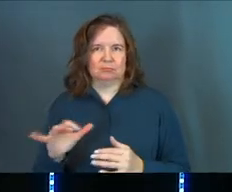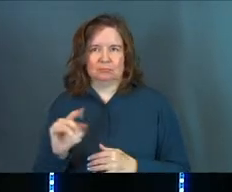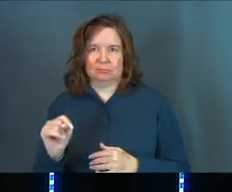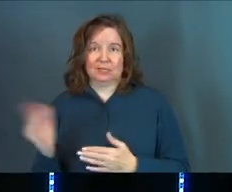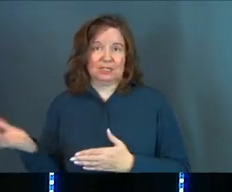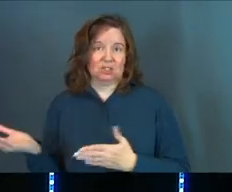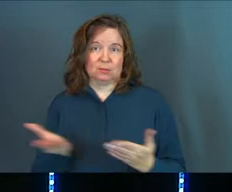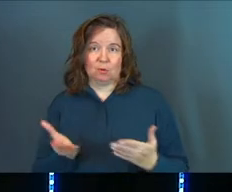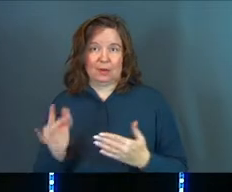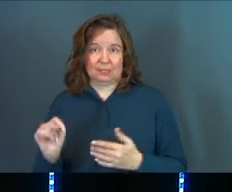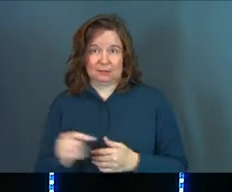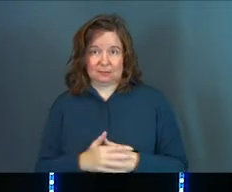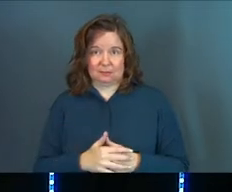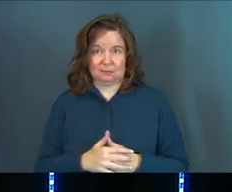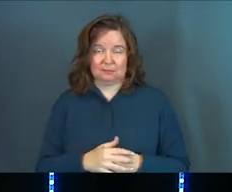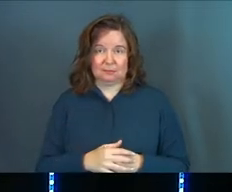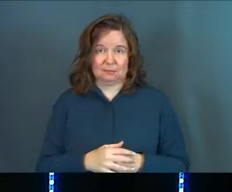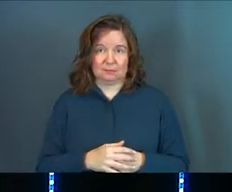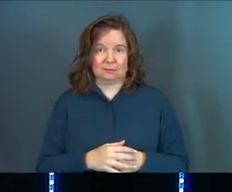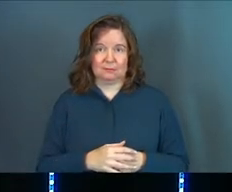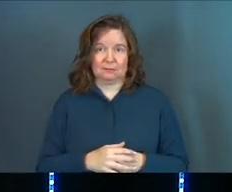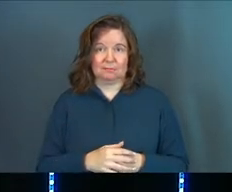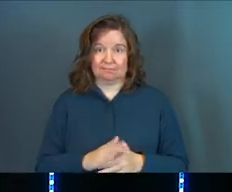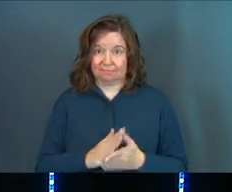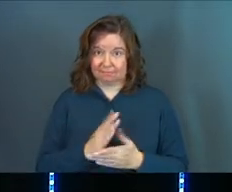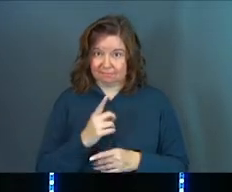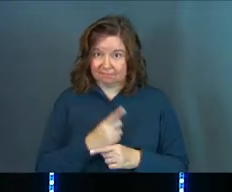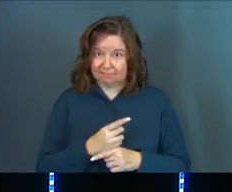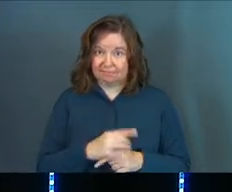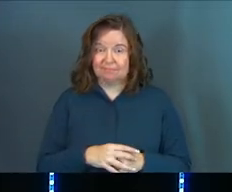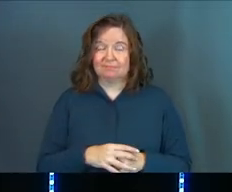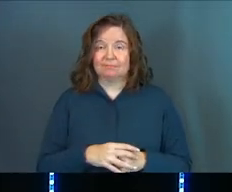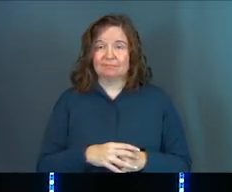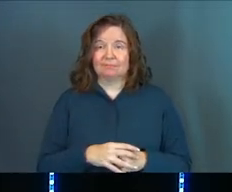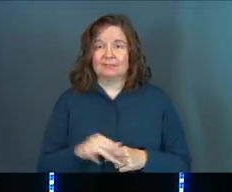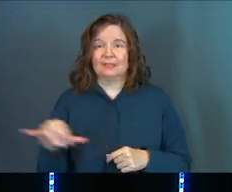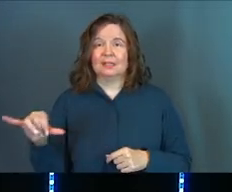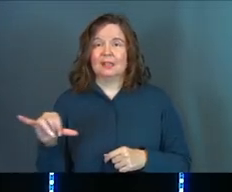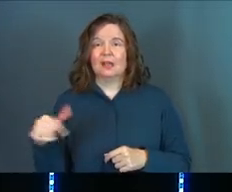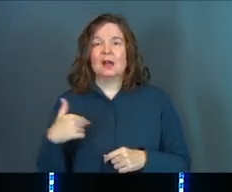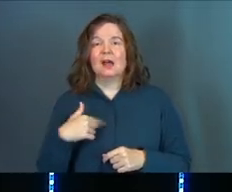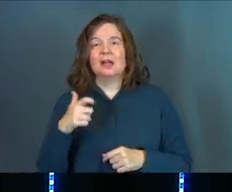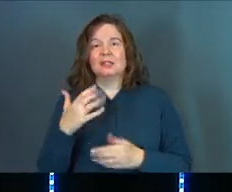He just brought it. Right? It's like,